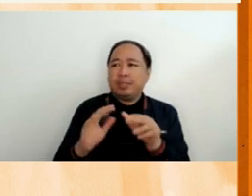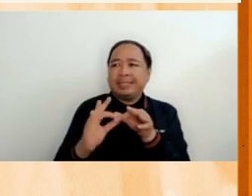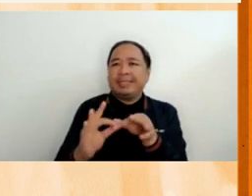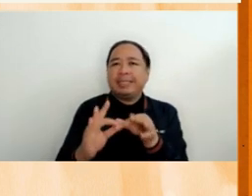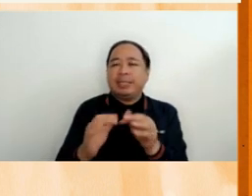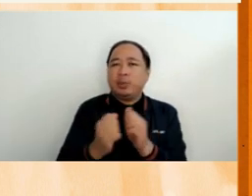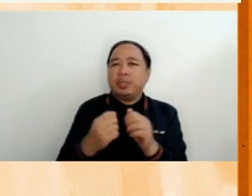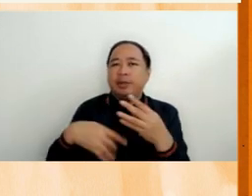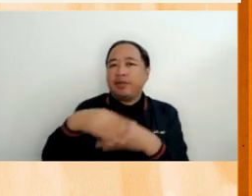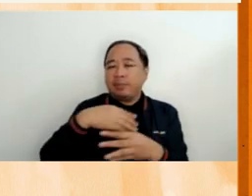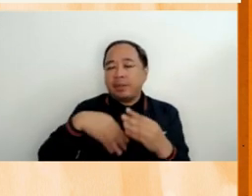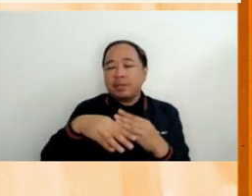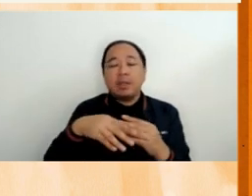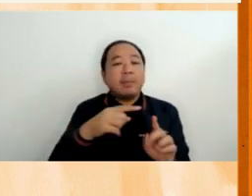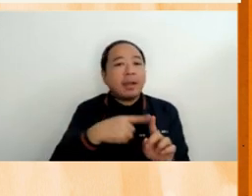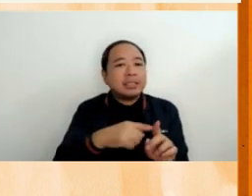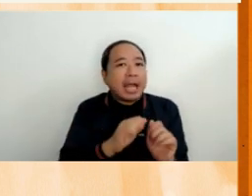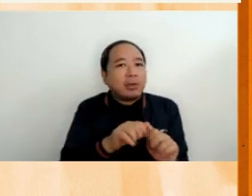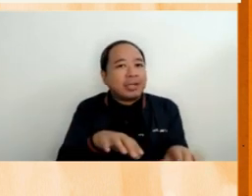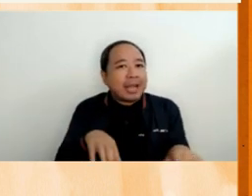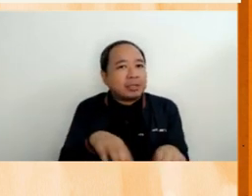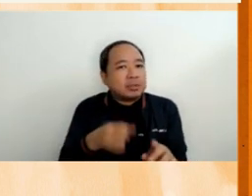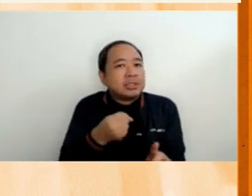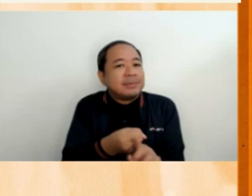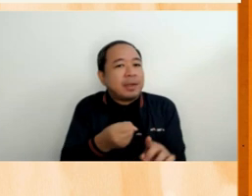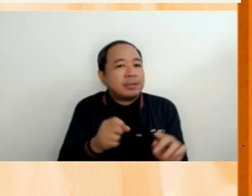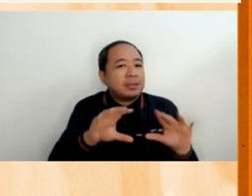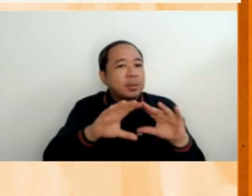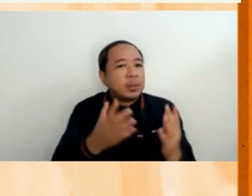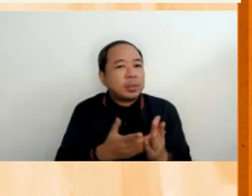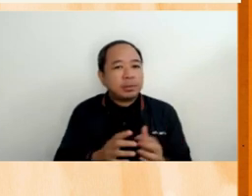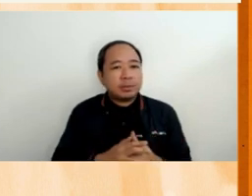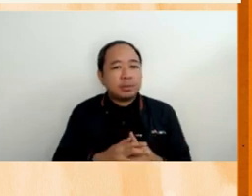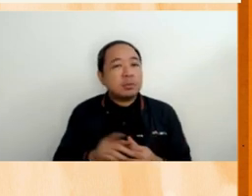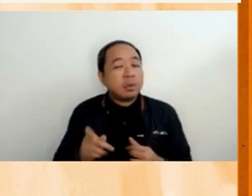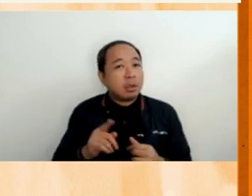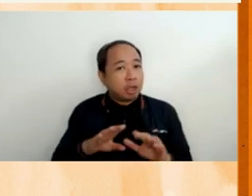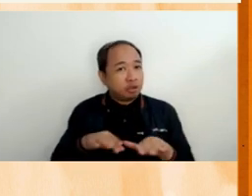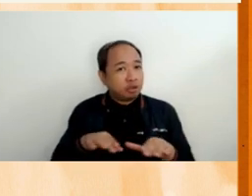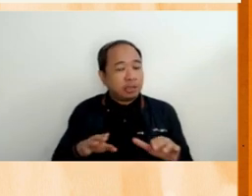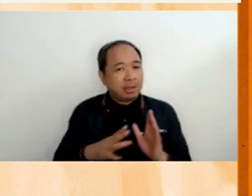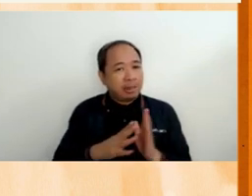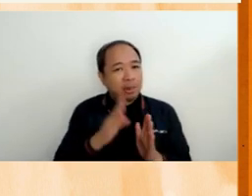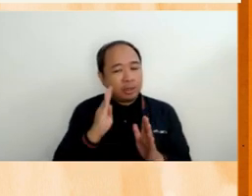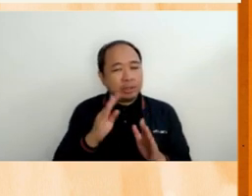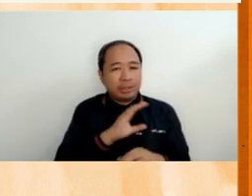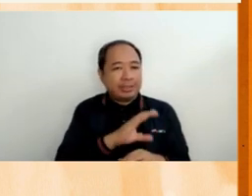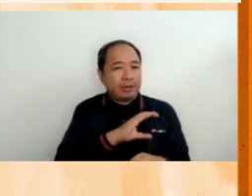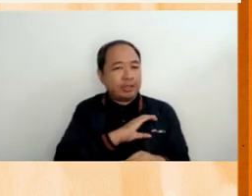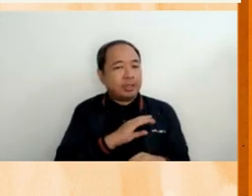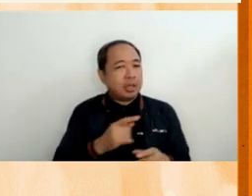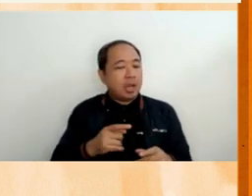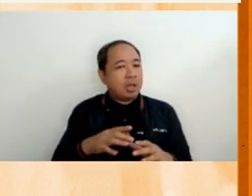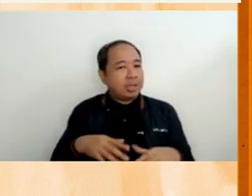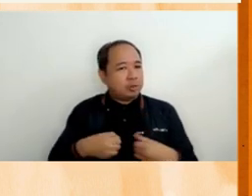their actions can impact the world. A child learns character, coping, and control by watching